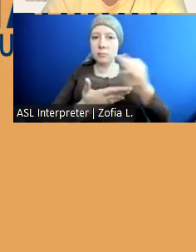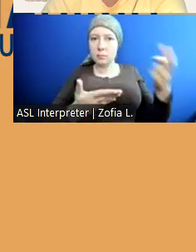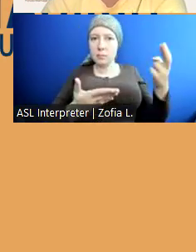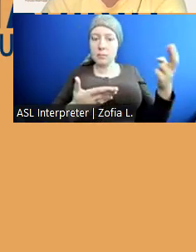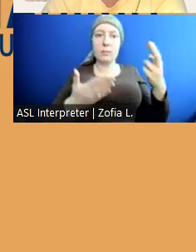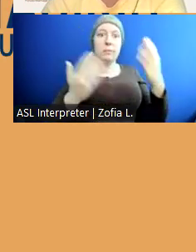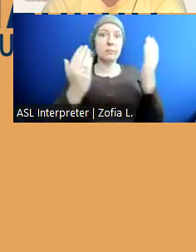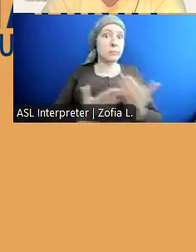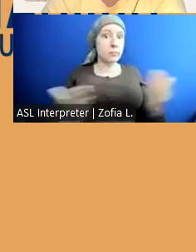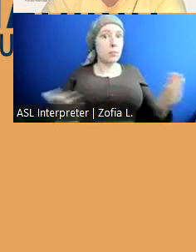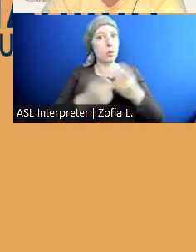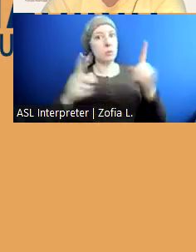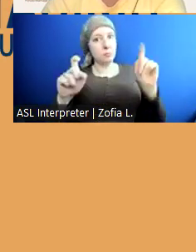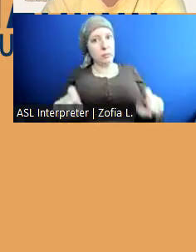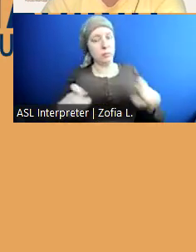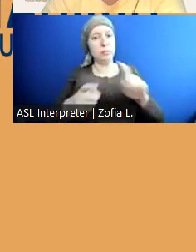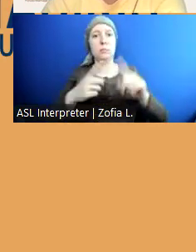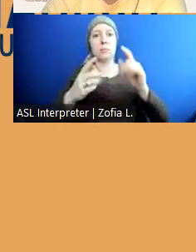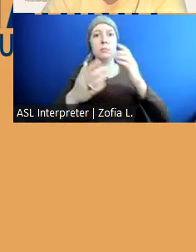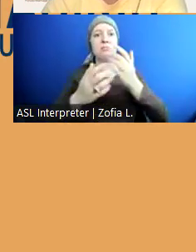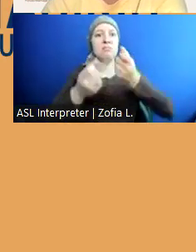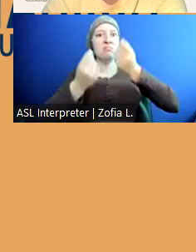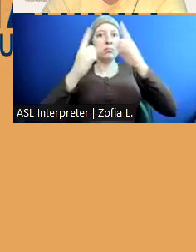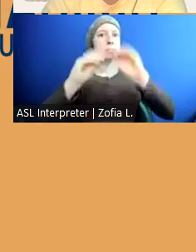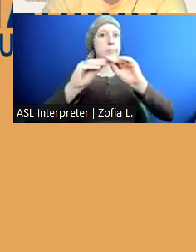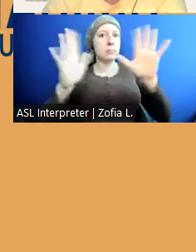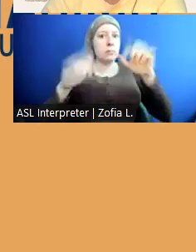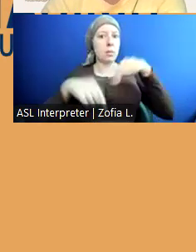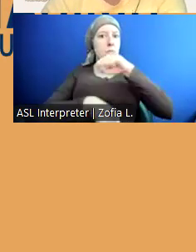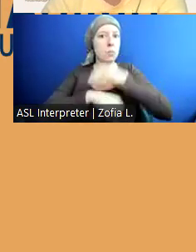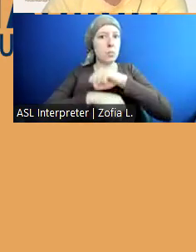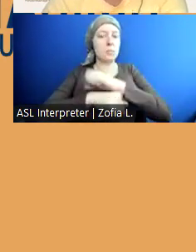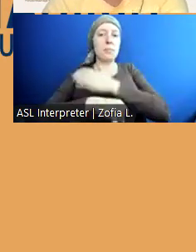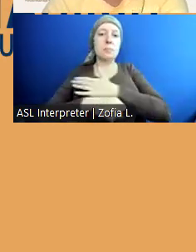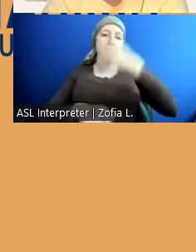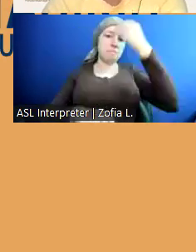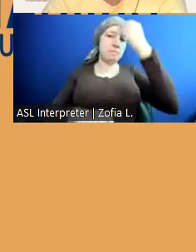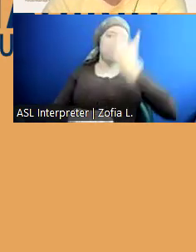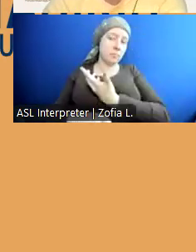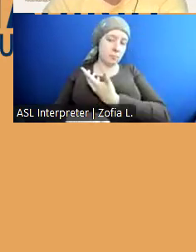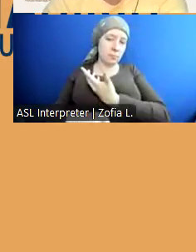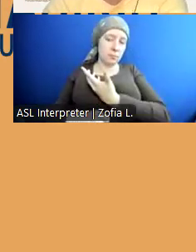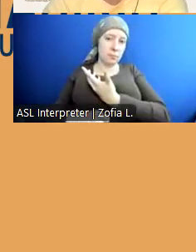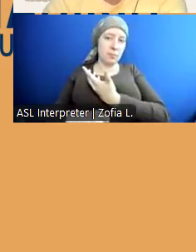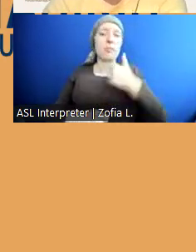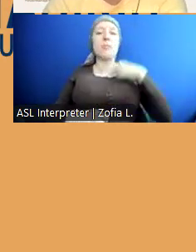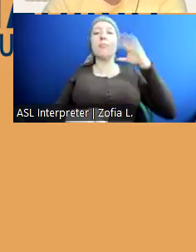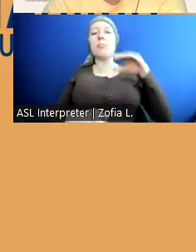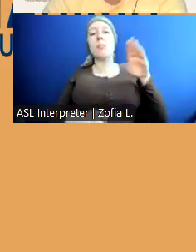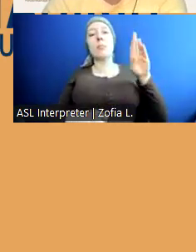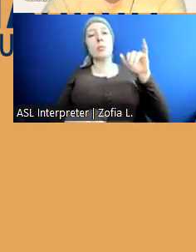or materials that you may need to better understand this work, please do let us know. I know my colleague